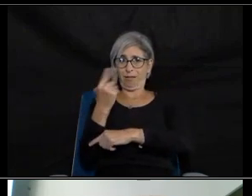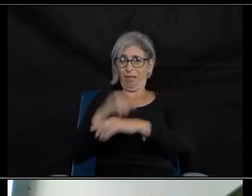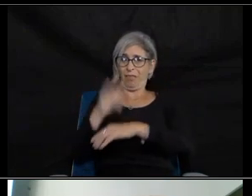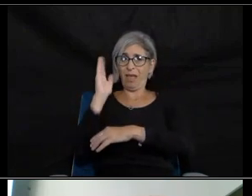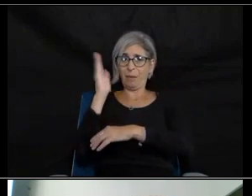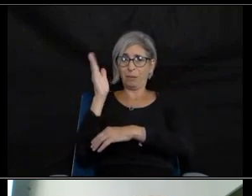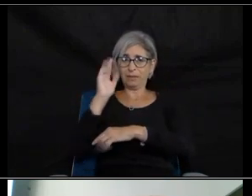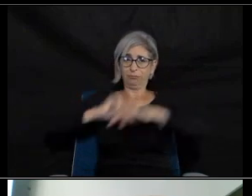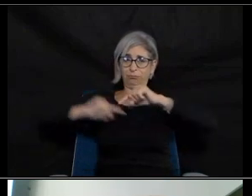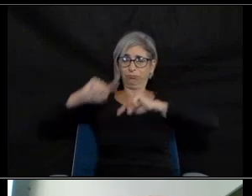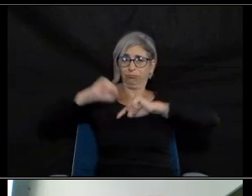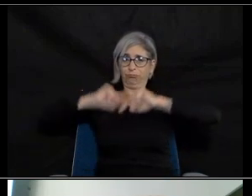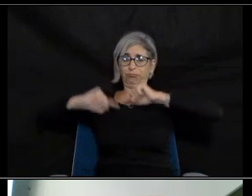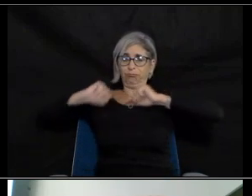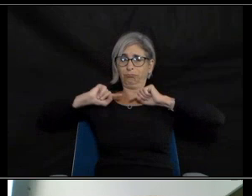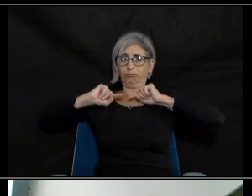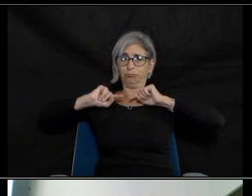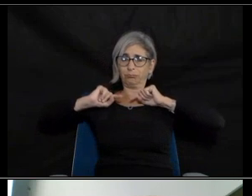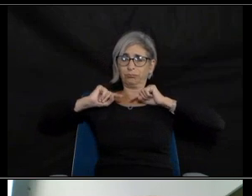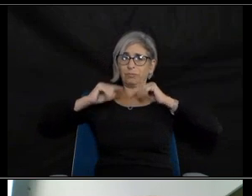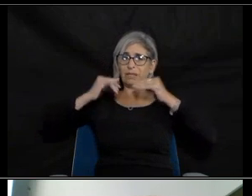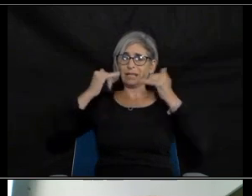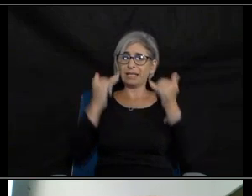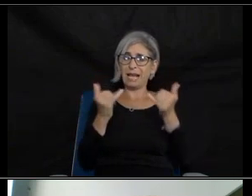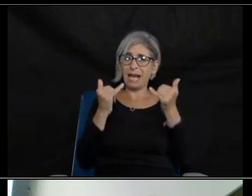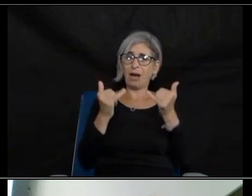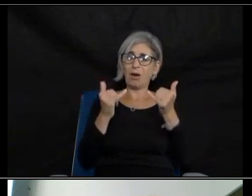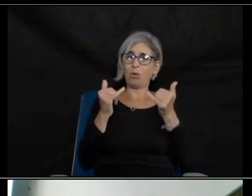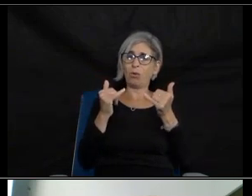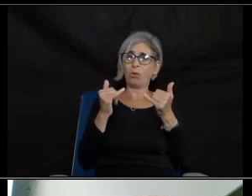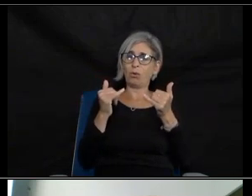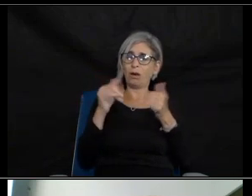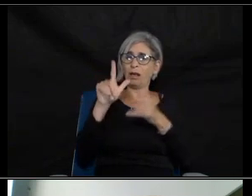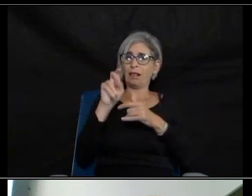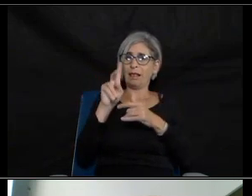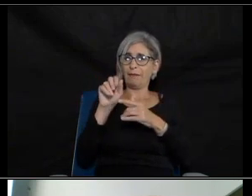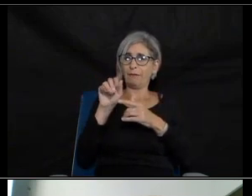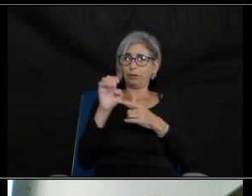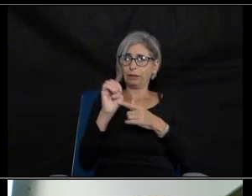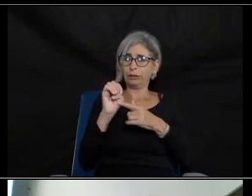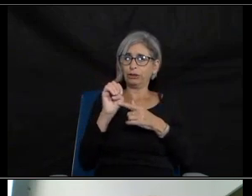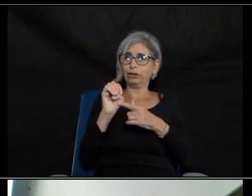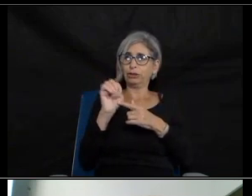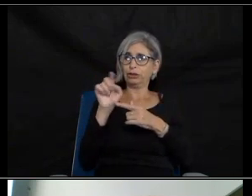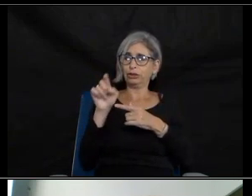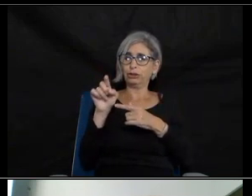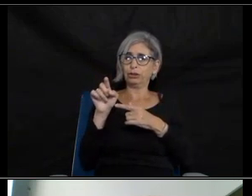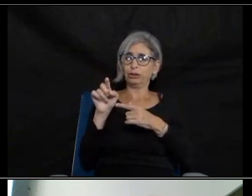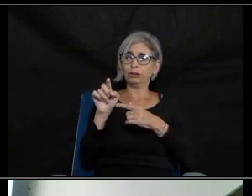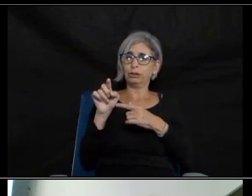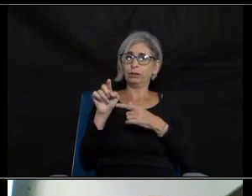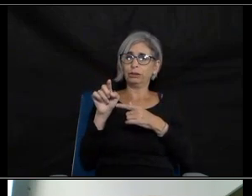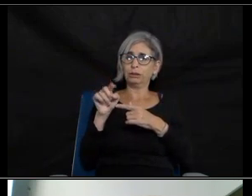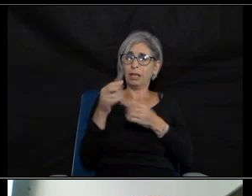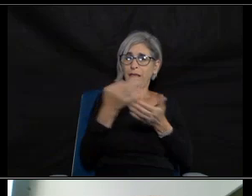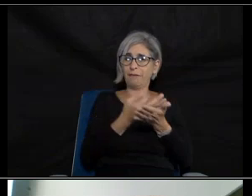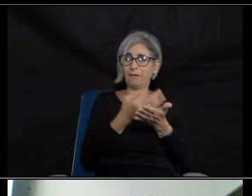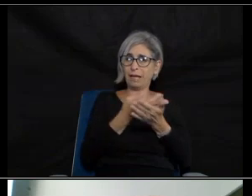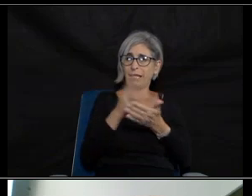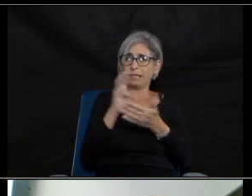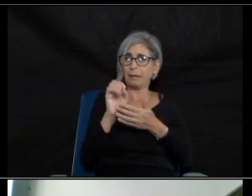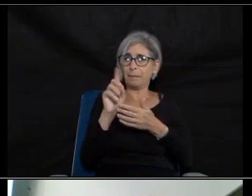presentation. We leverage the TIF increment, we leverage that future tax to finance some